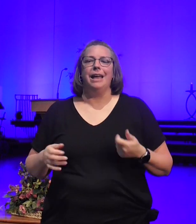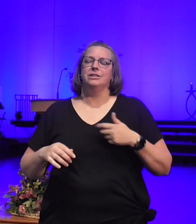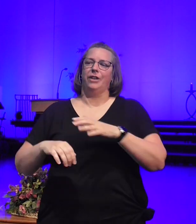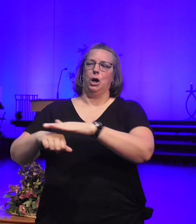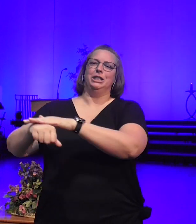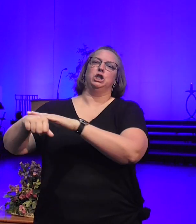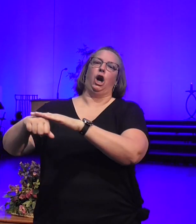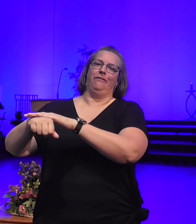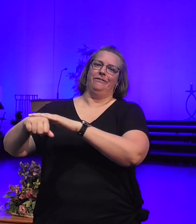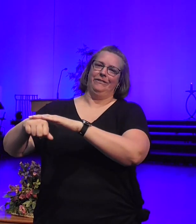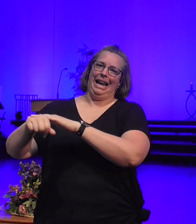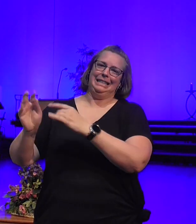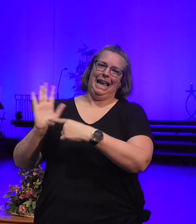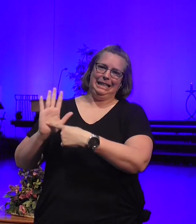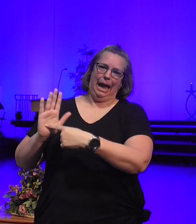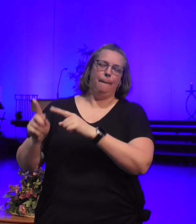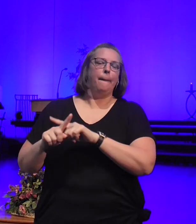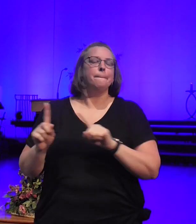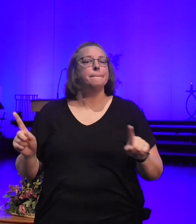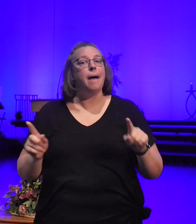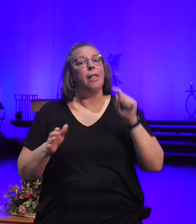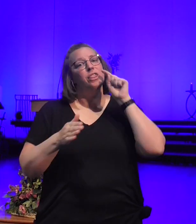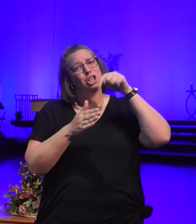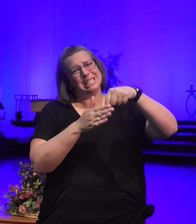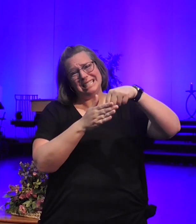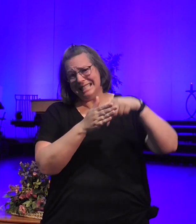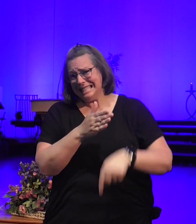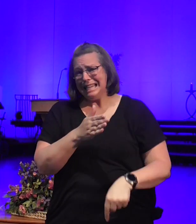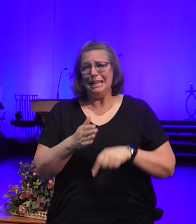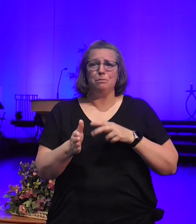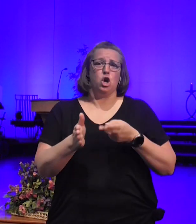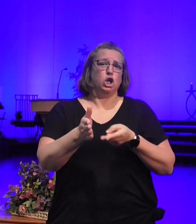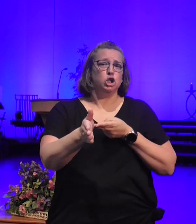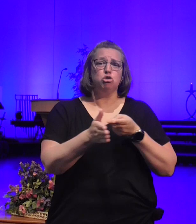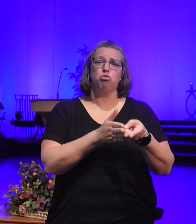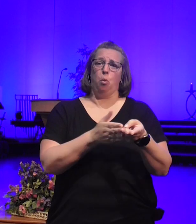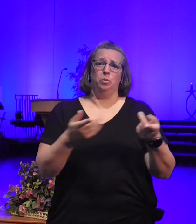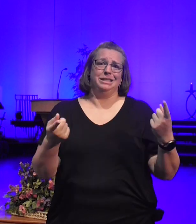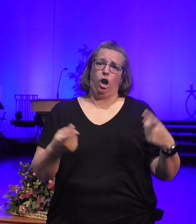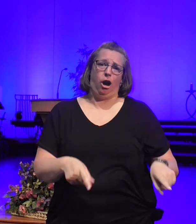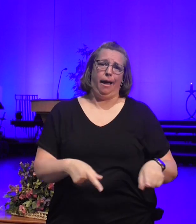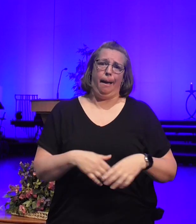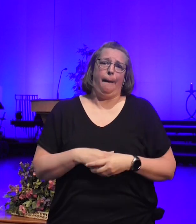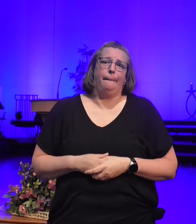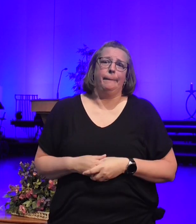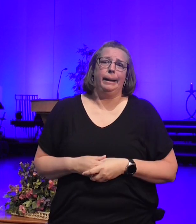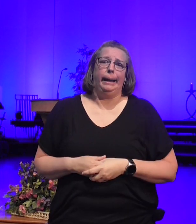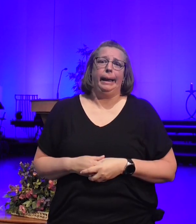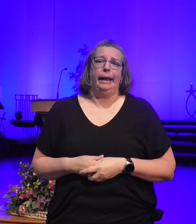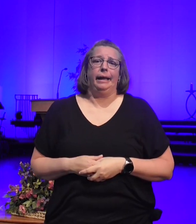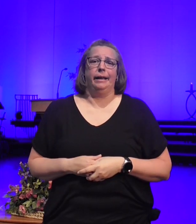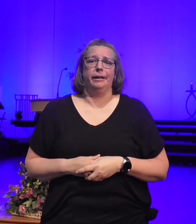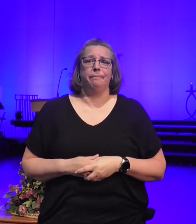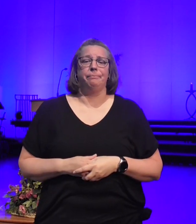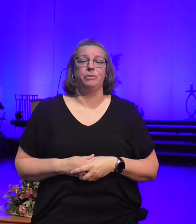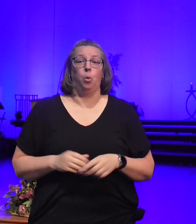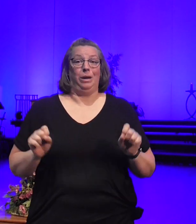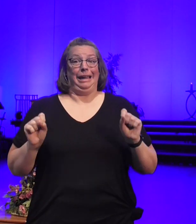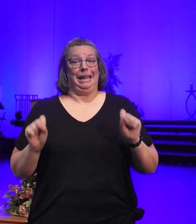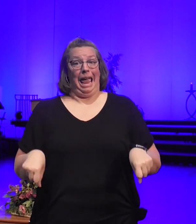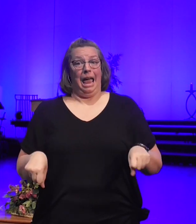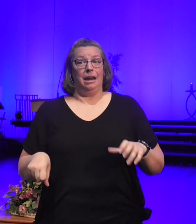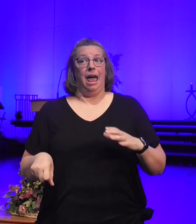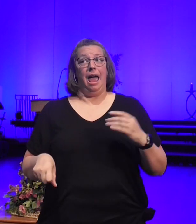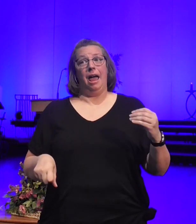surface examples, but there are deeper, deeper truths afoot here where we can and should, I